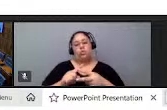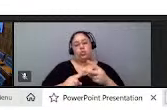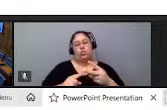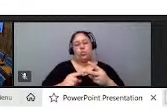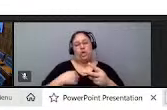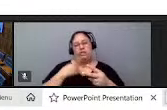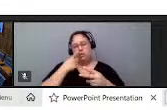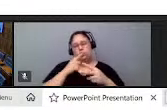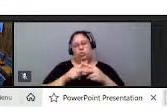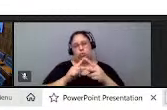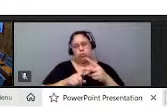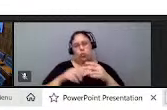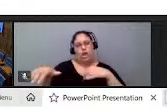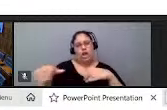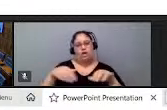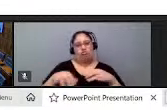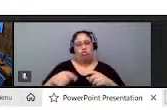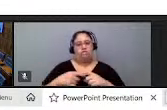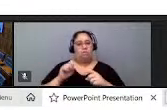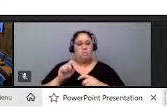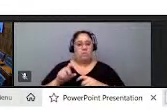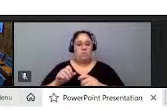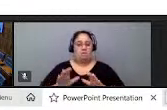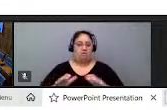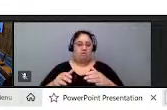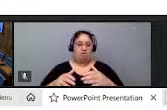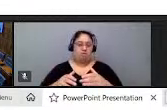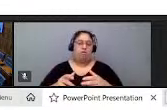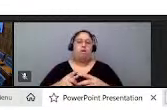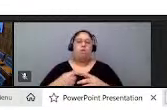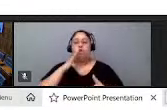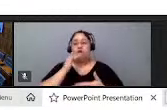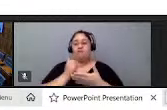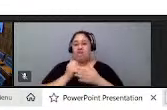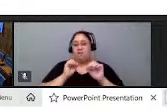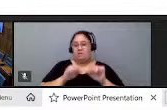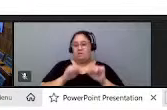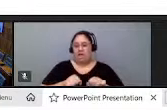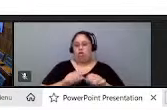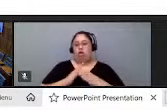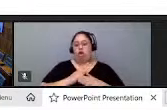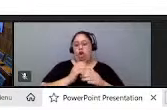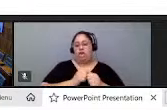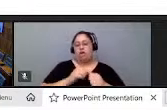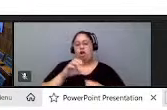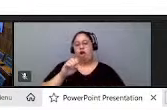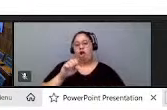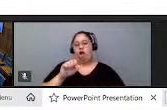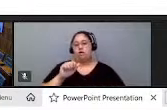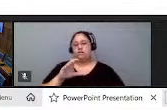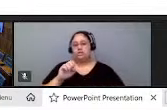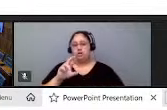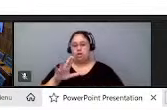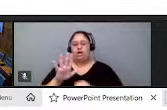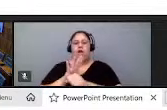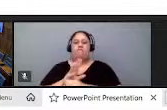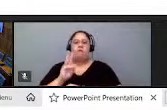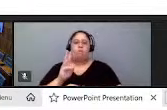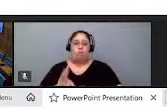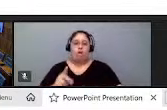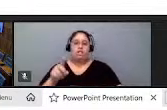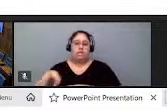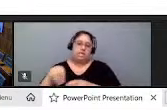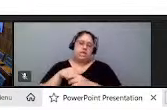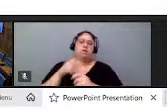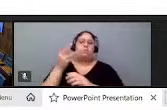understanding two particular actions that came from that and we can confirm uh that my colleague Oscar Bor will be covering it is contained in